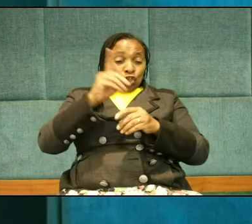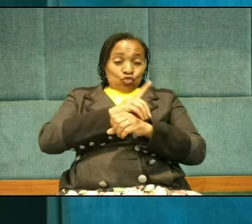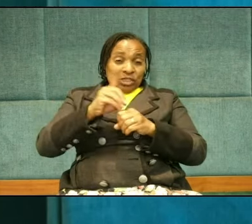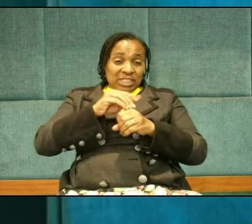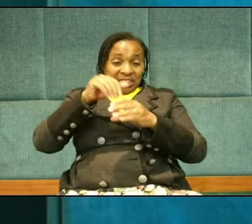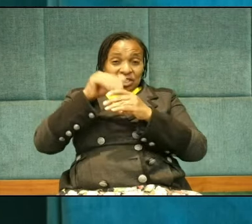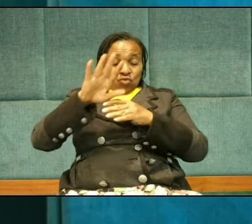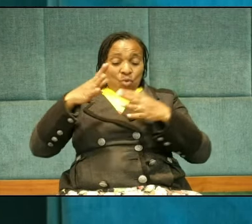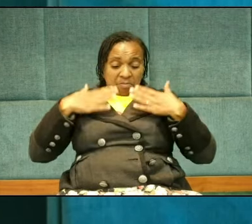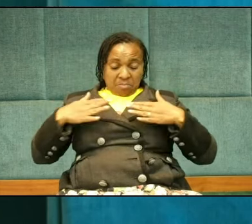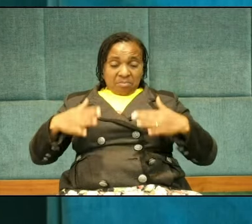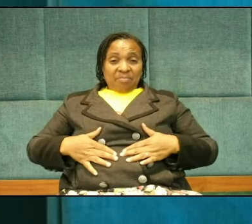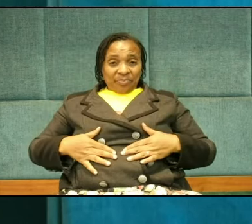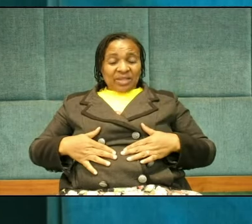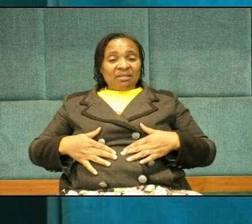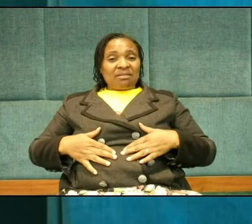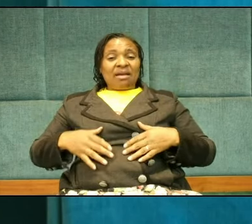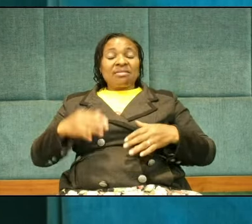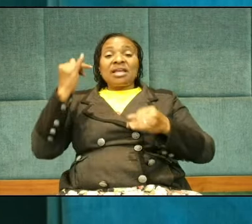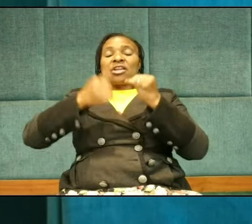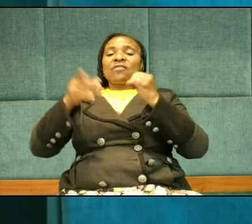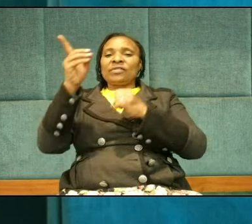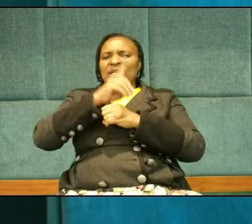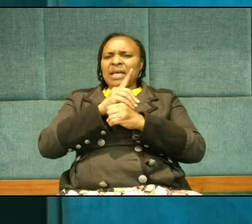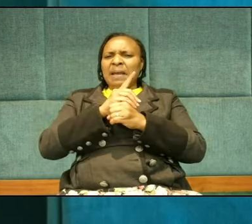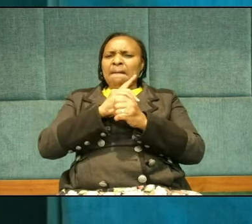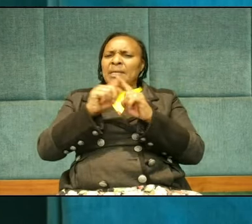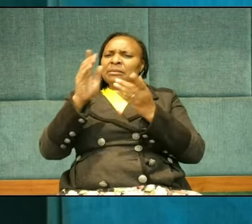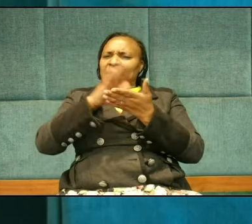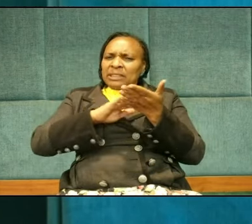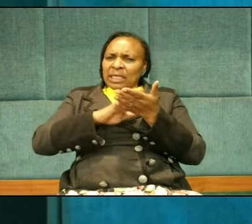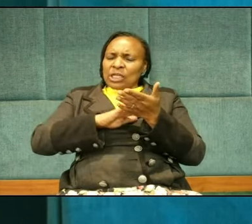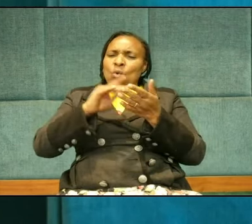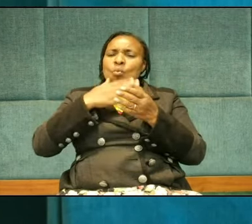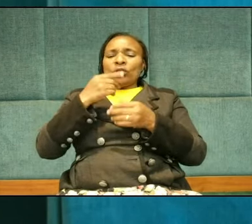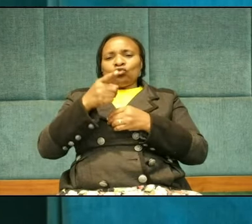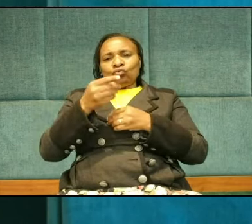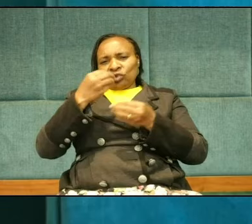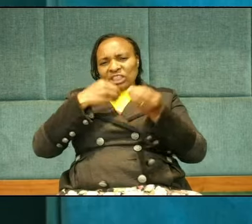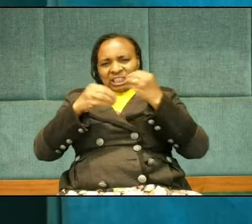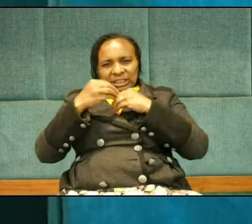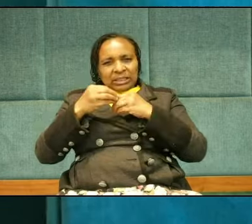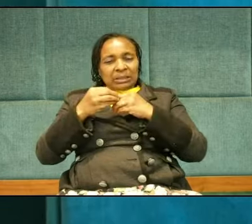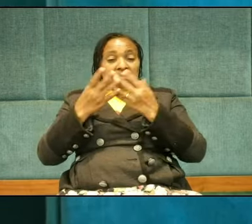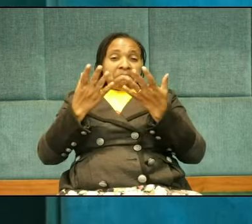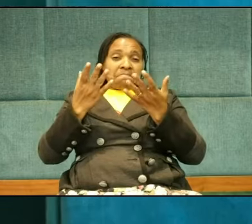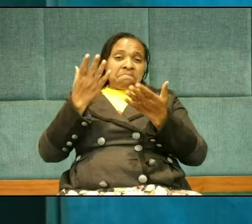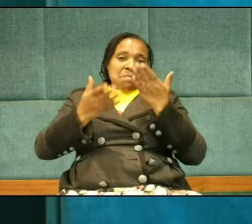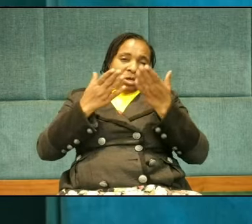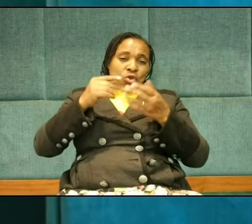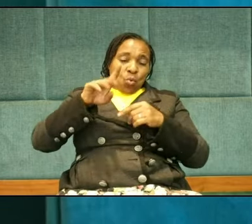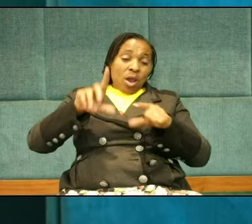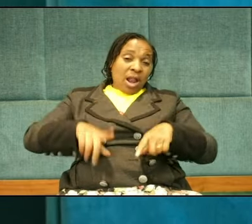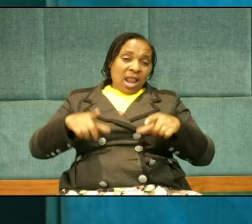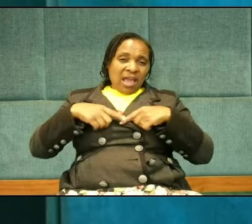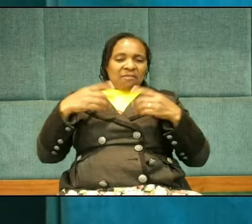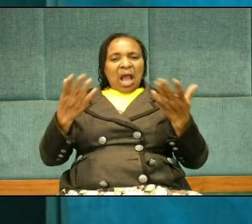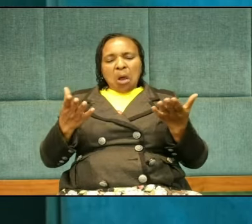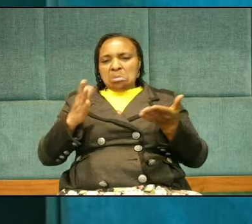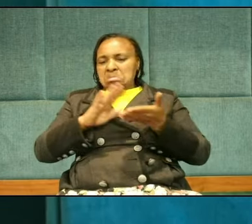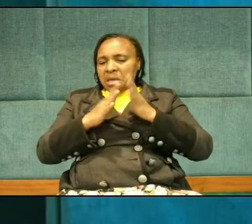your health at the end of the day. So basically what you eat decides how your life is going to look